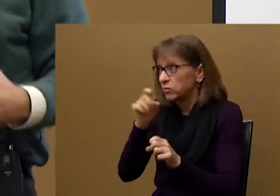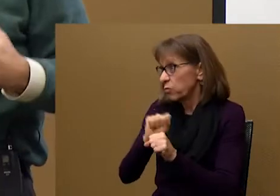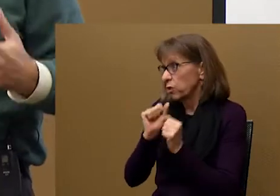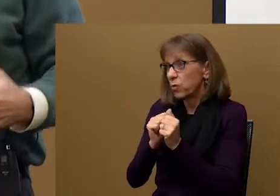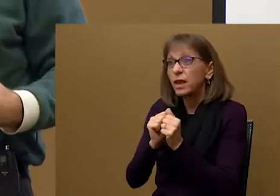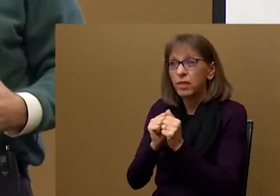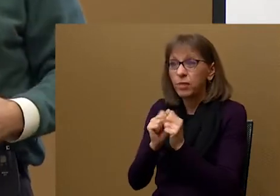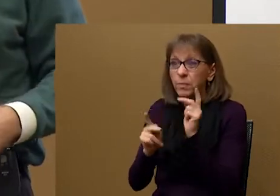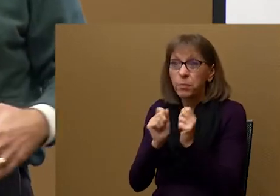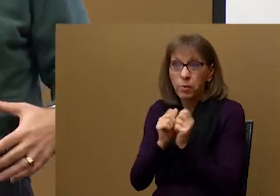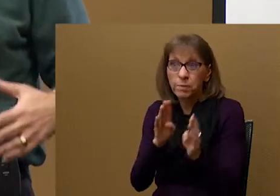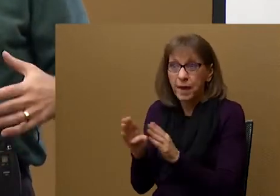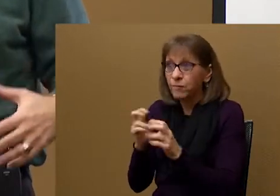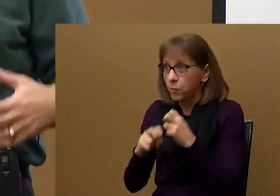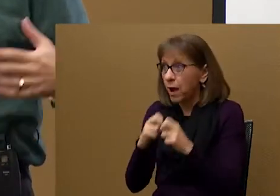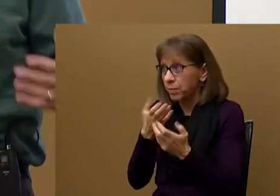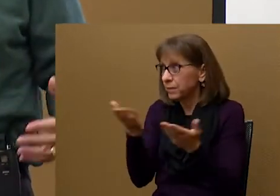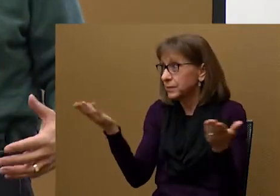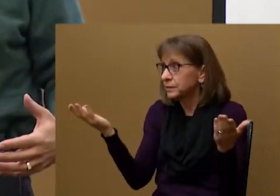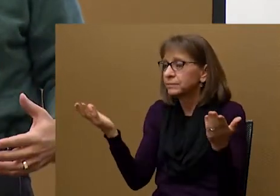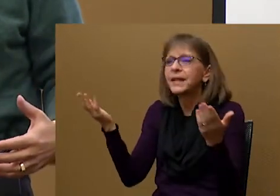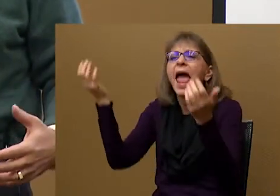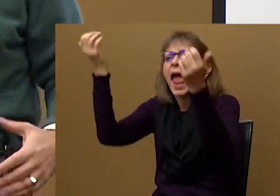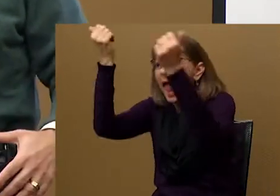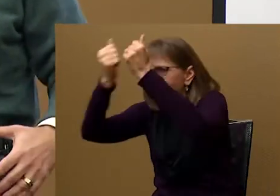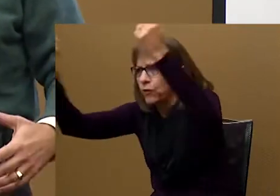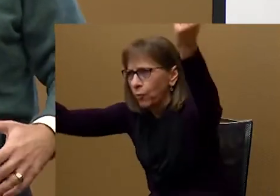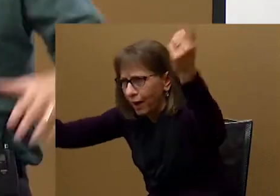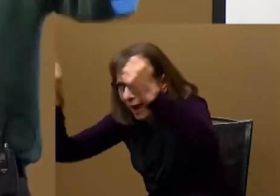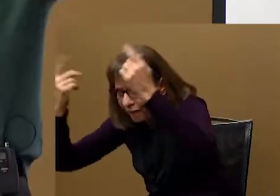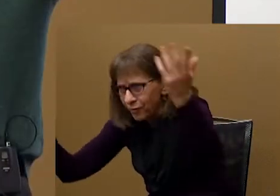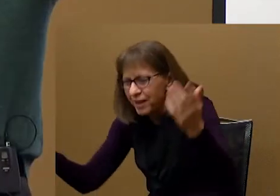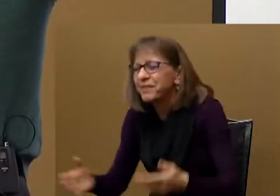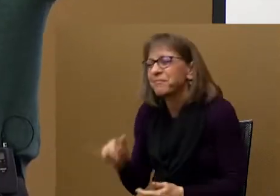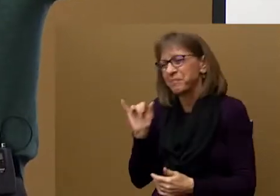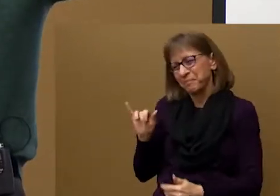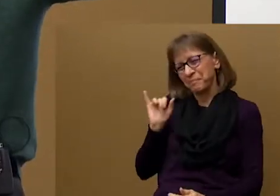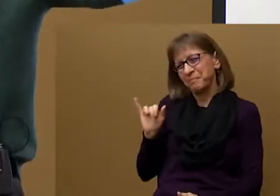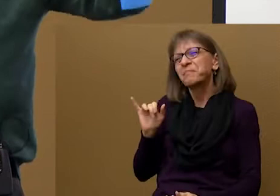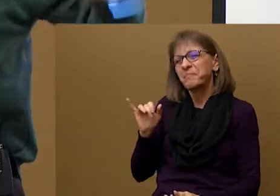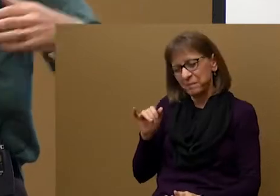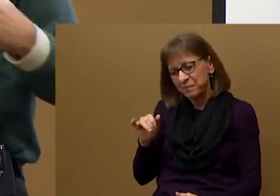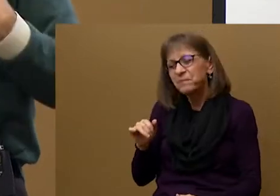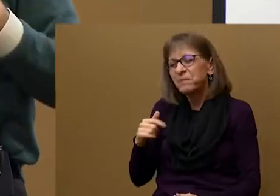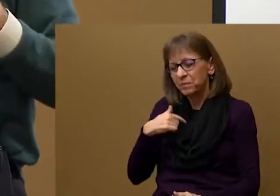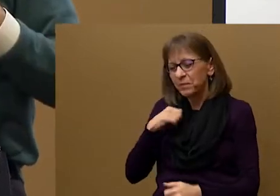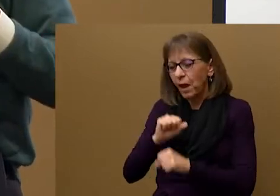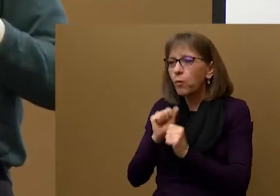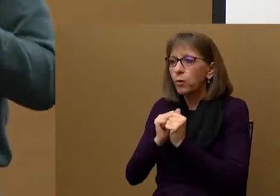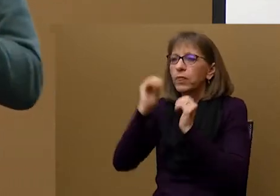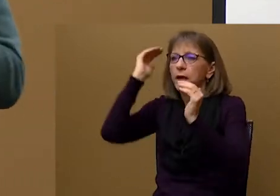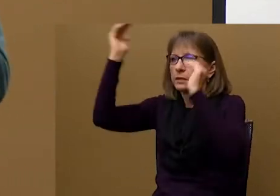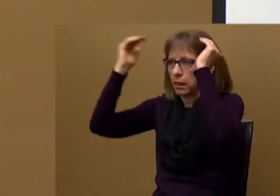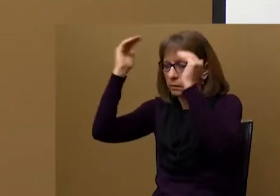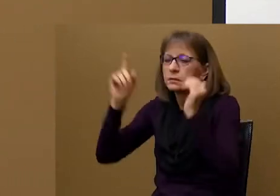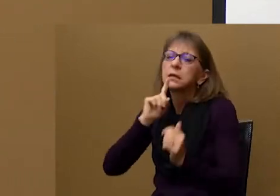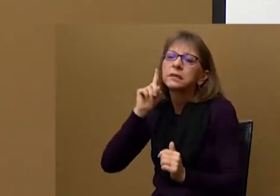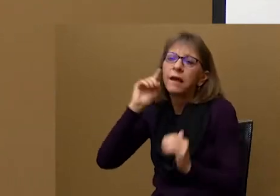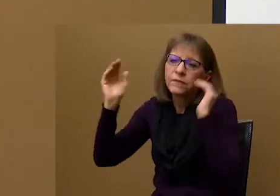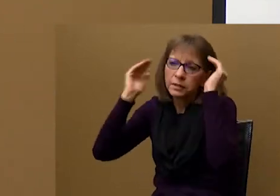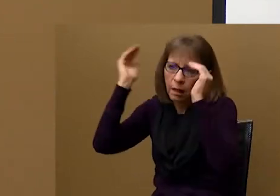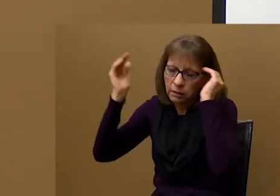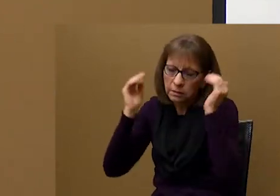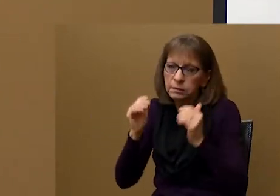problems. Anybody here work with children or people with behavioral problems? Like I assume everyone. So I work